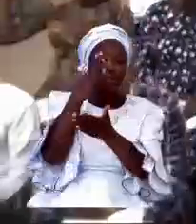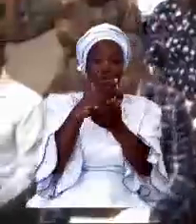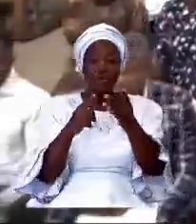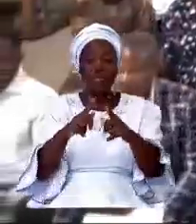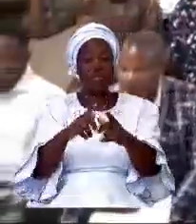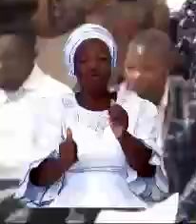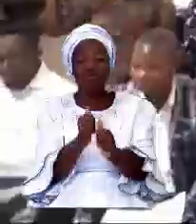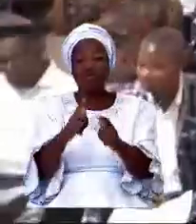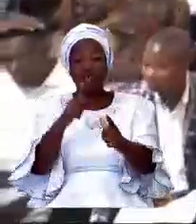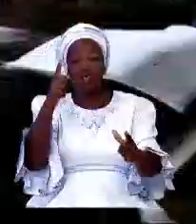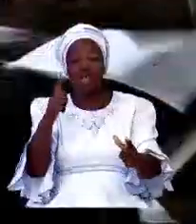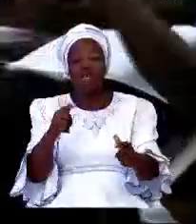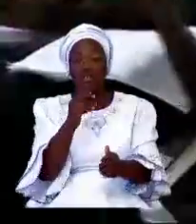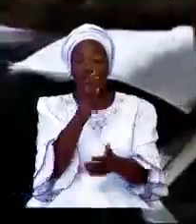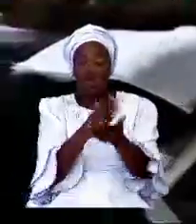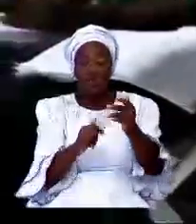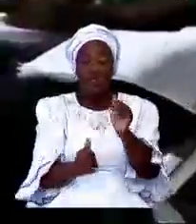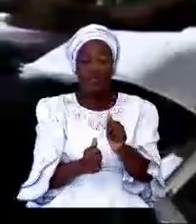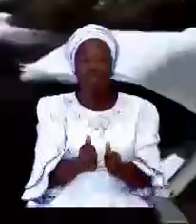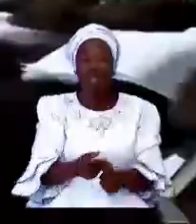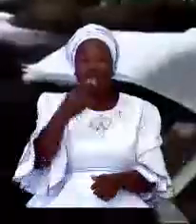in the past, something greater,